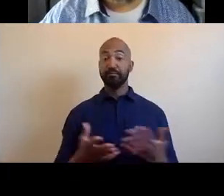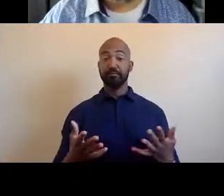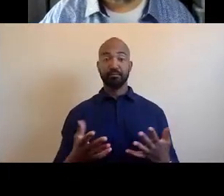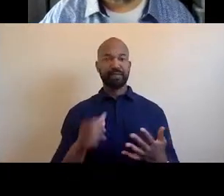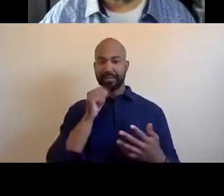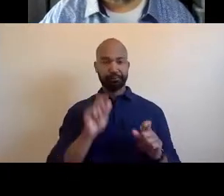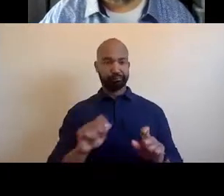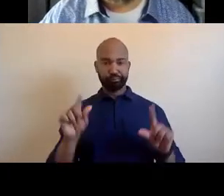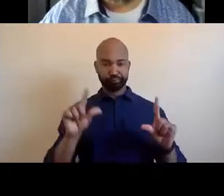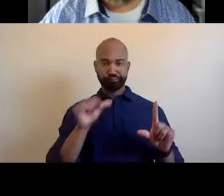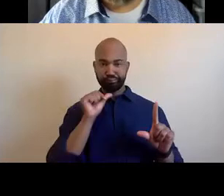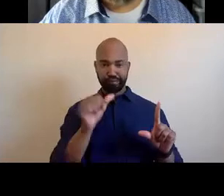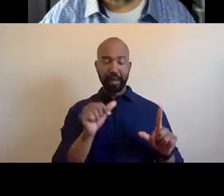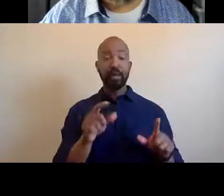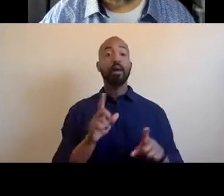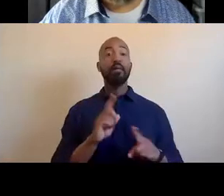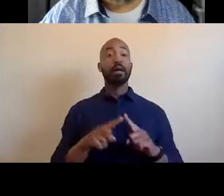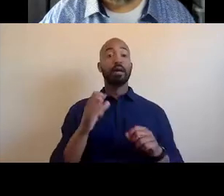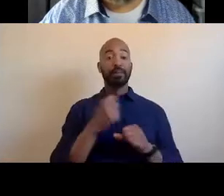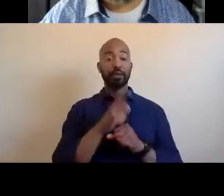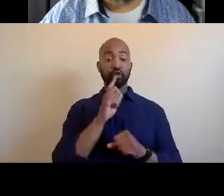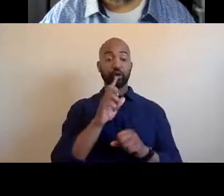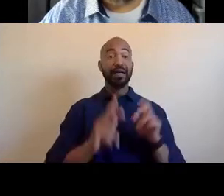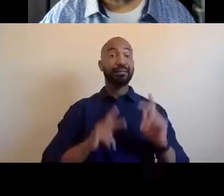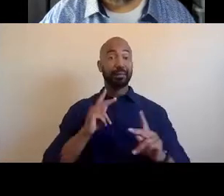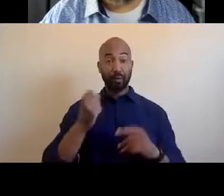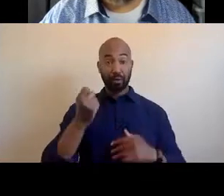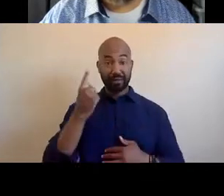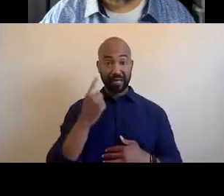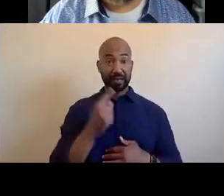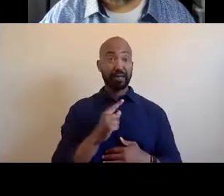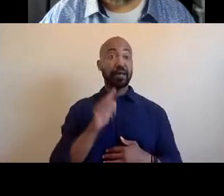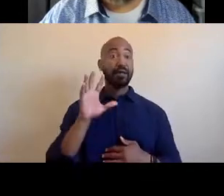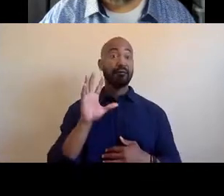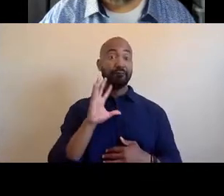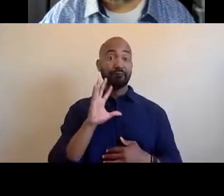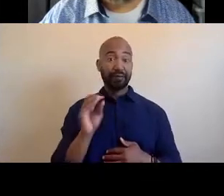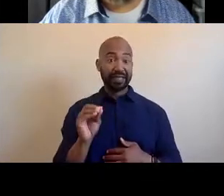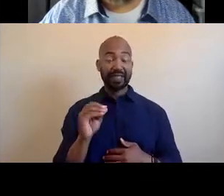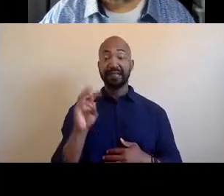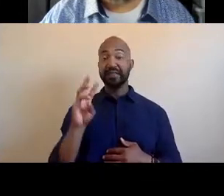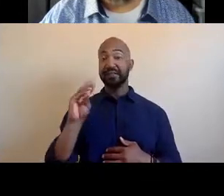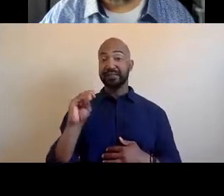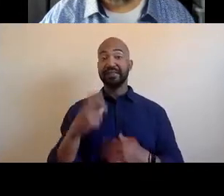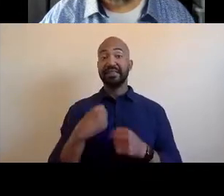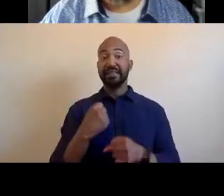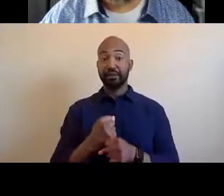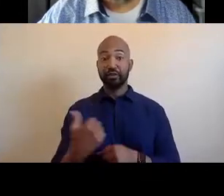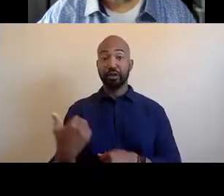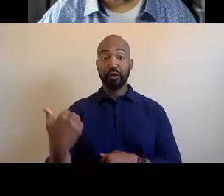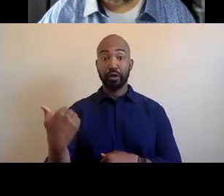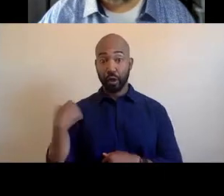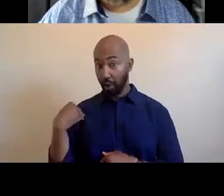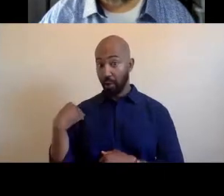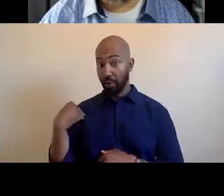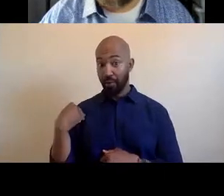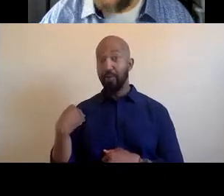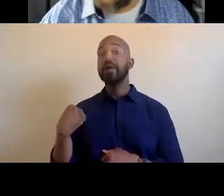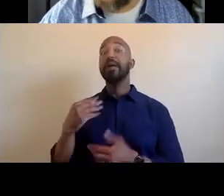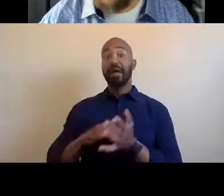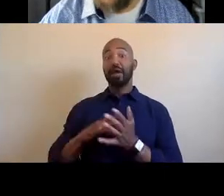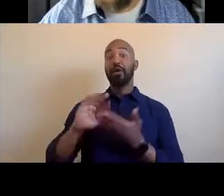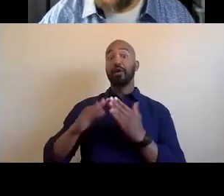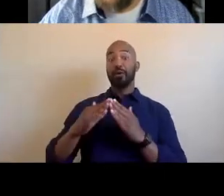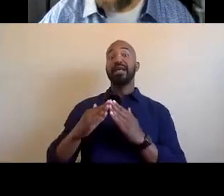screen, but I want everyone to understand that 50 to 60 years ago, the medical community recommended smoking to people